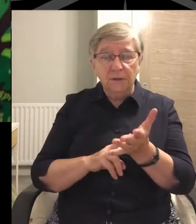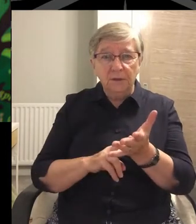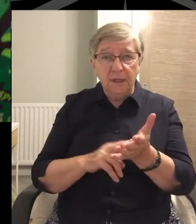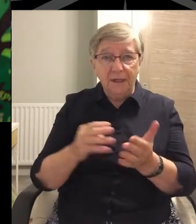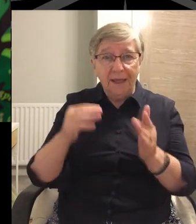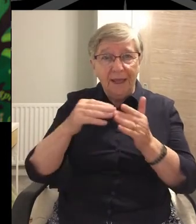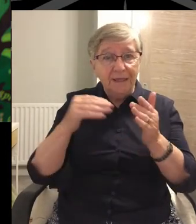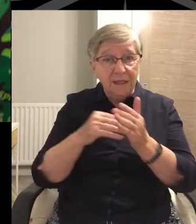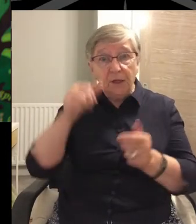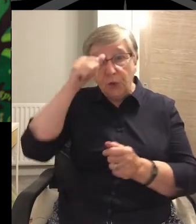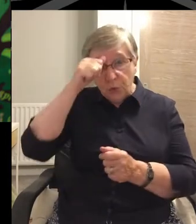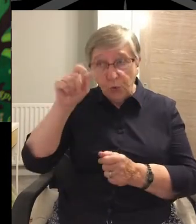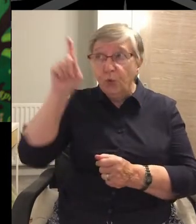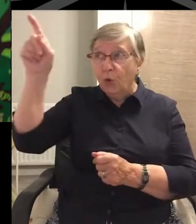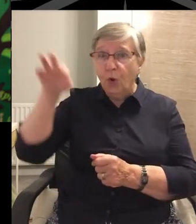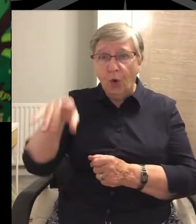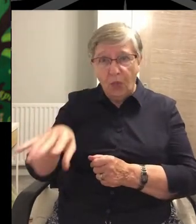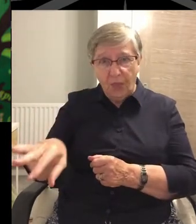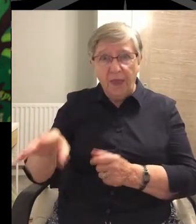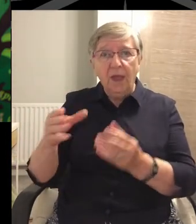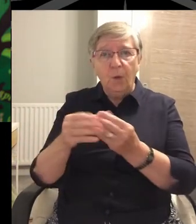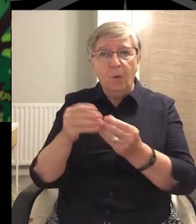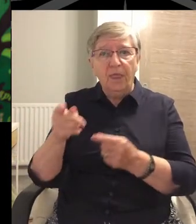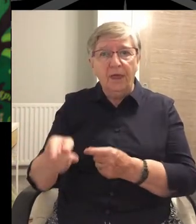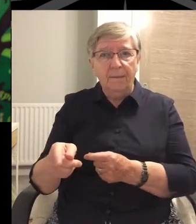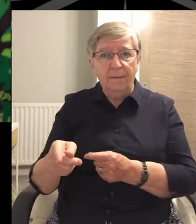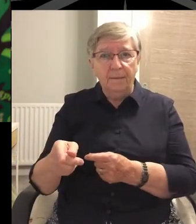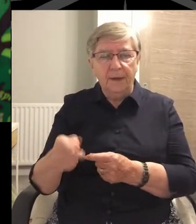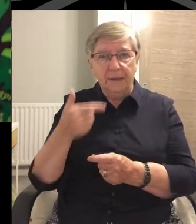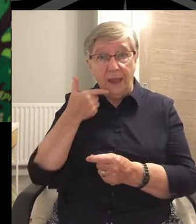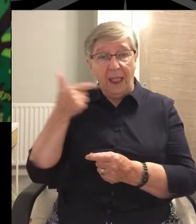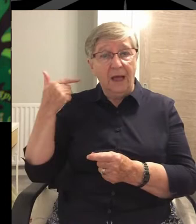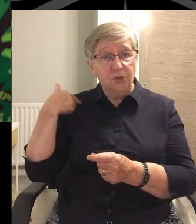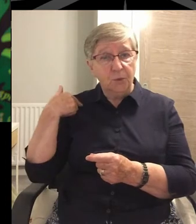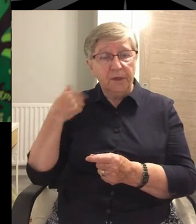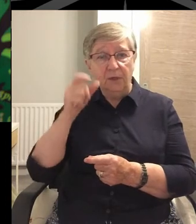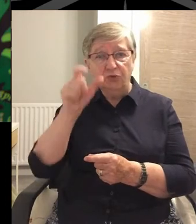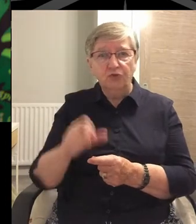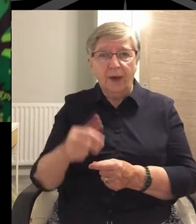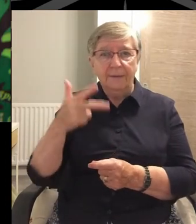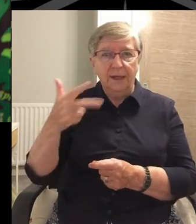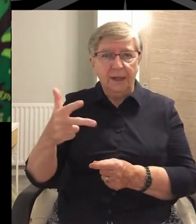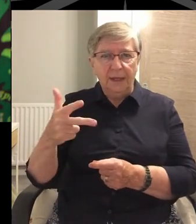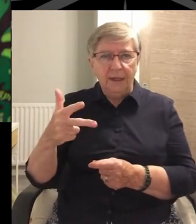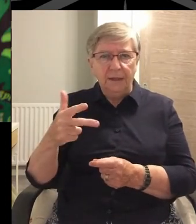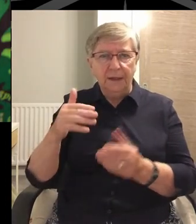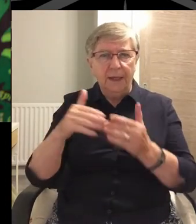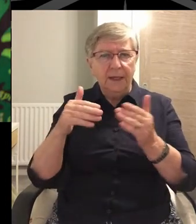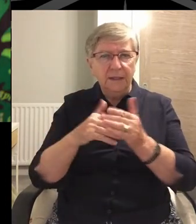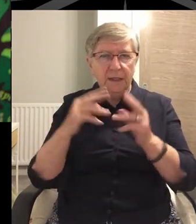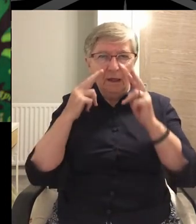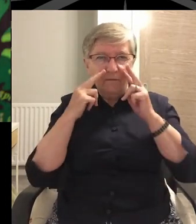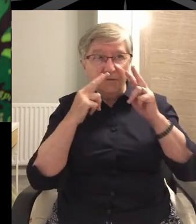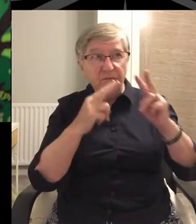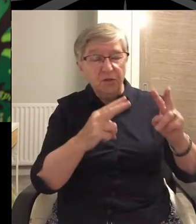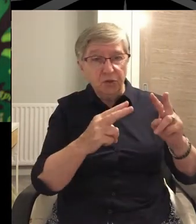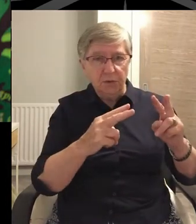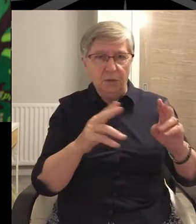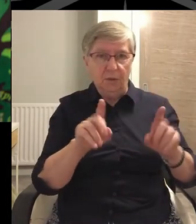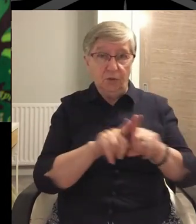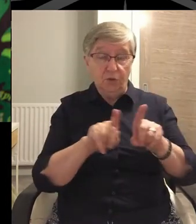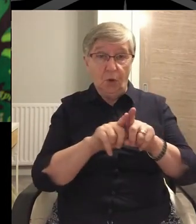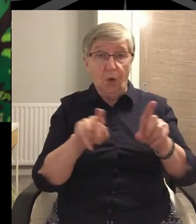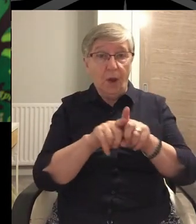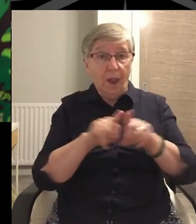with him there. And then, more soberingly, last week in chapter 8, the vision that he saw of the Lord departing